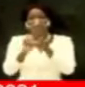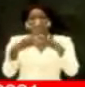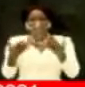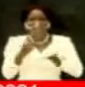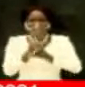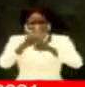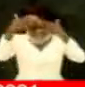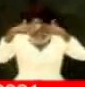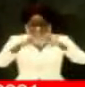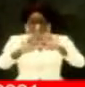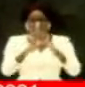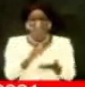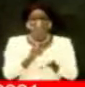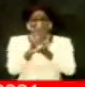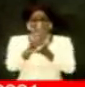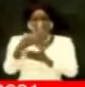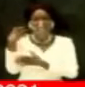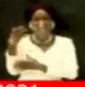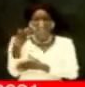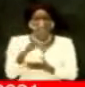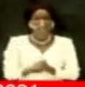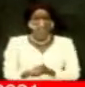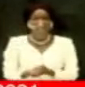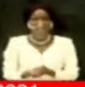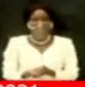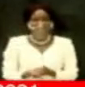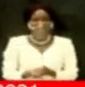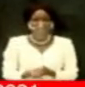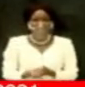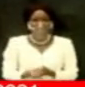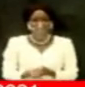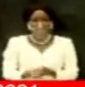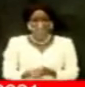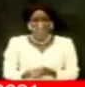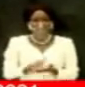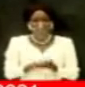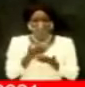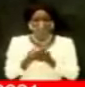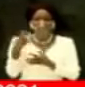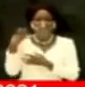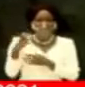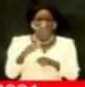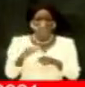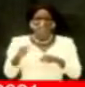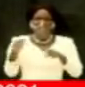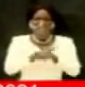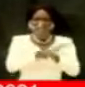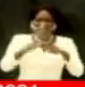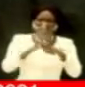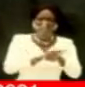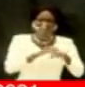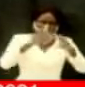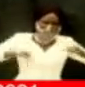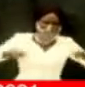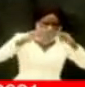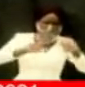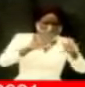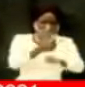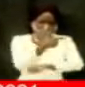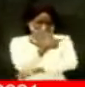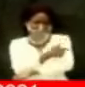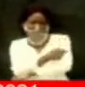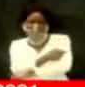the government, maybe in helping the government while government is talking more about the vaccines, urging Malawians to go